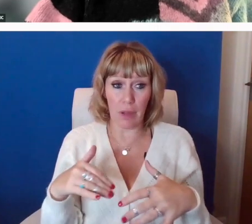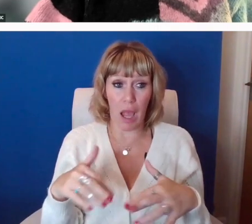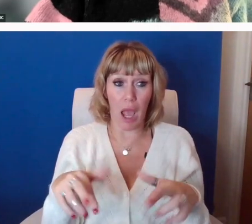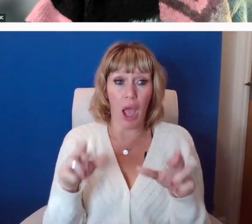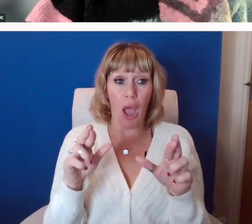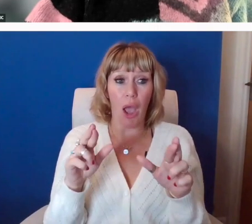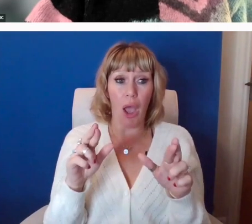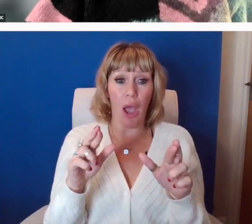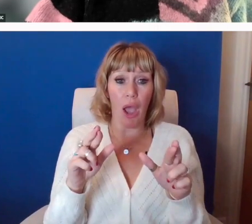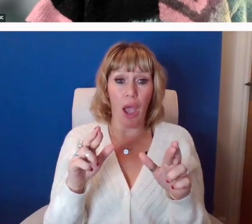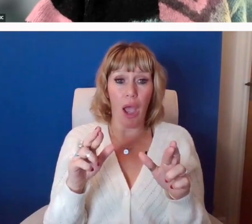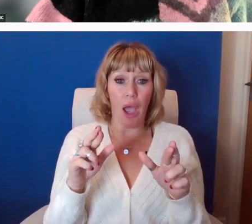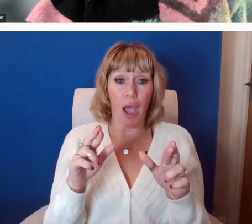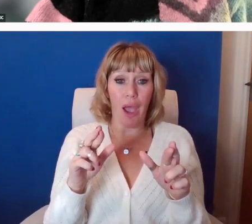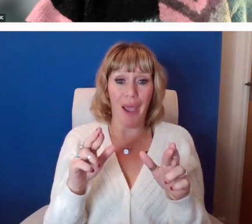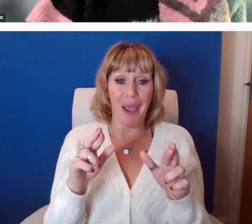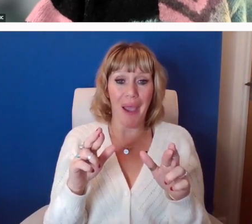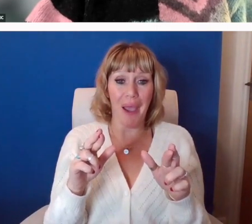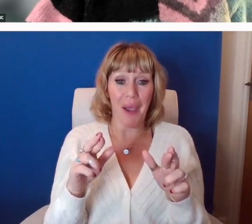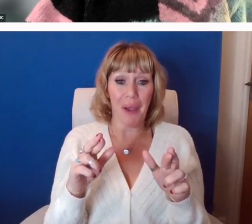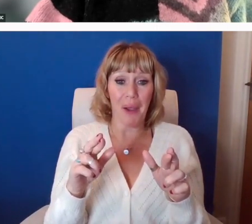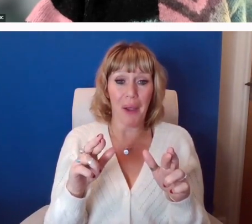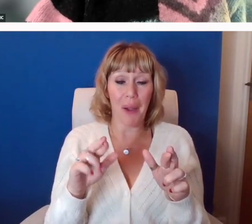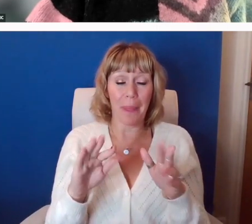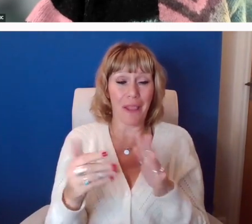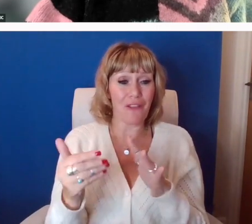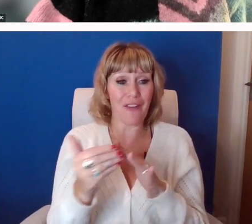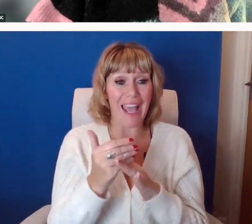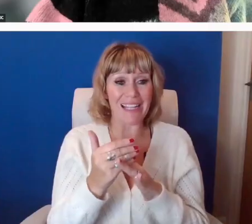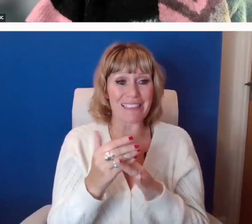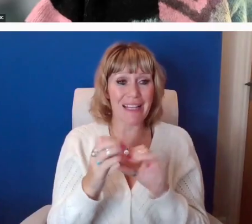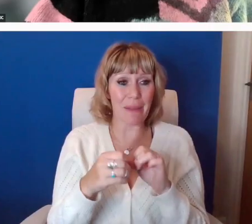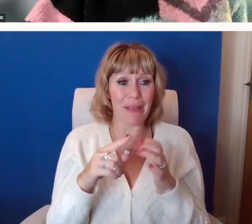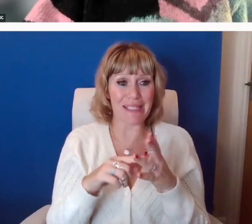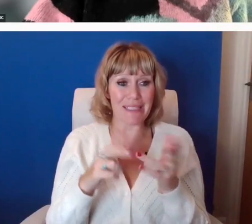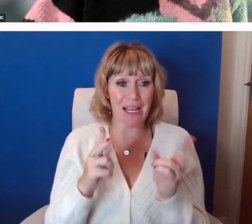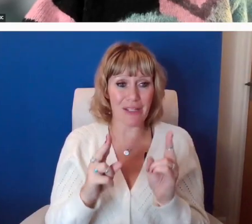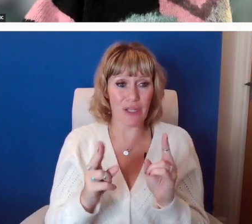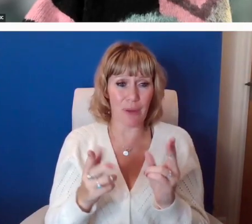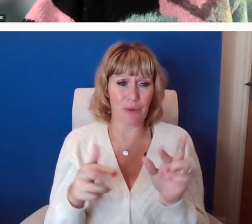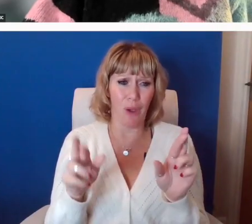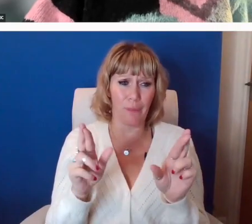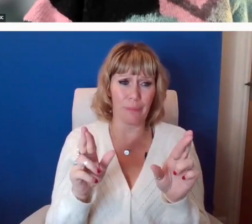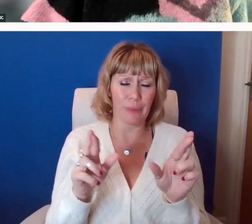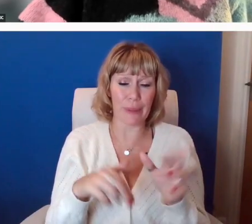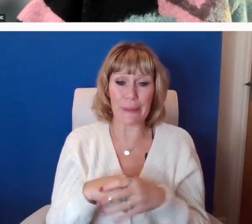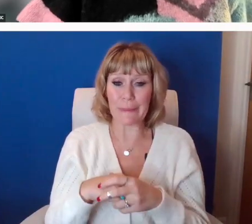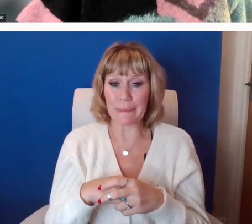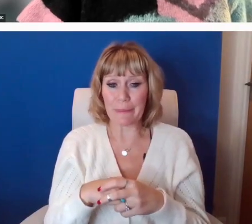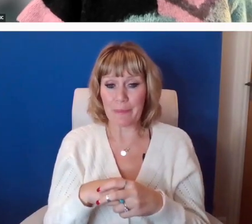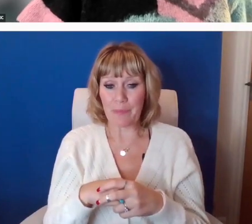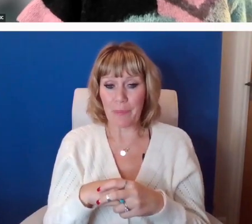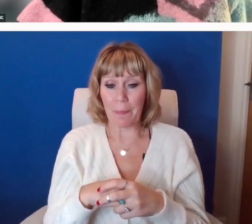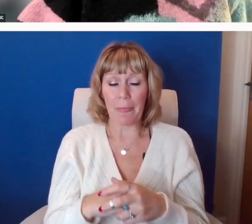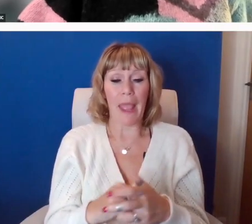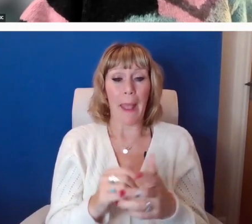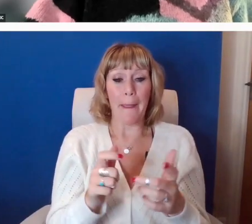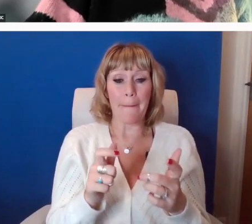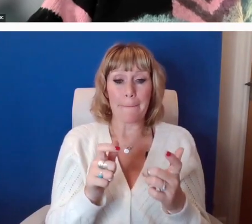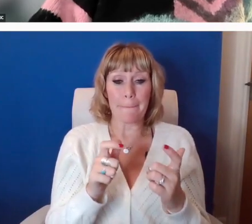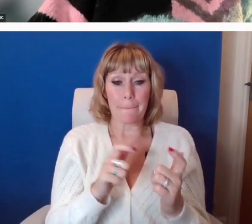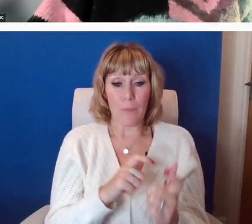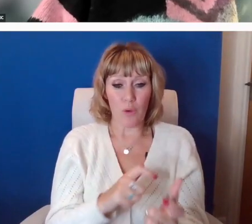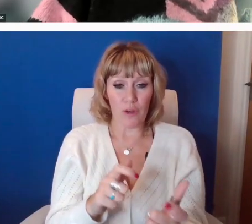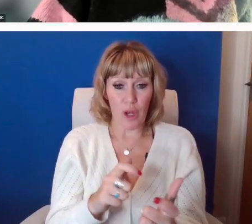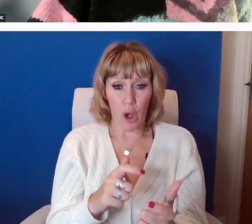to get the sign language interpretation working, Jemima. And moving on, this is